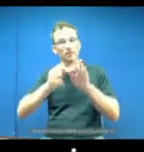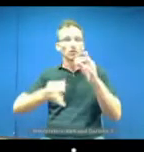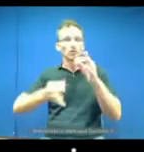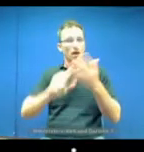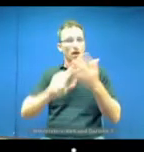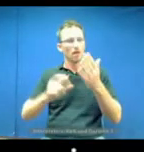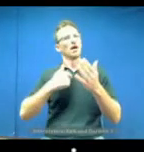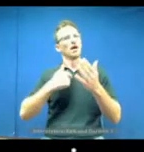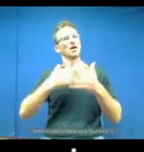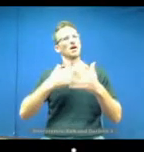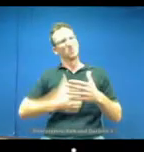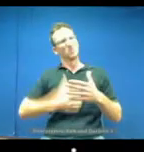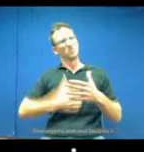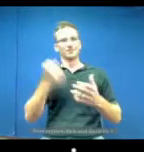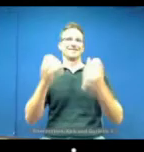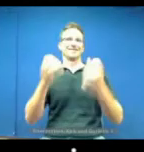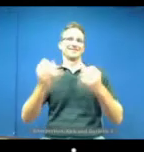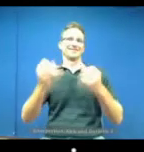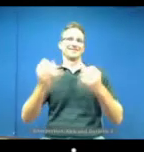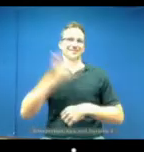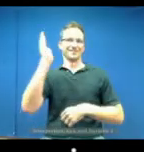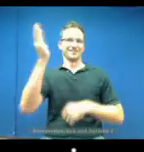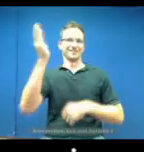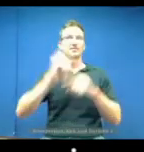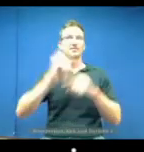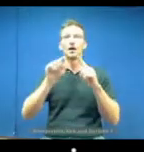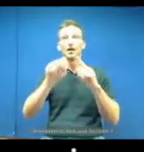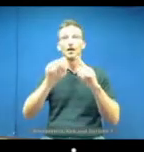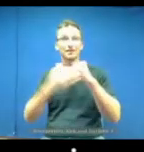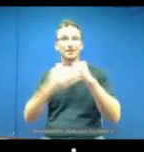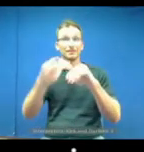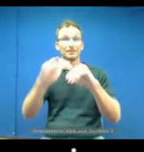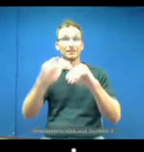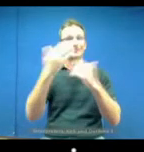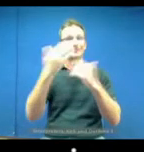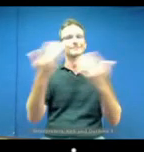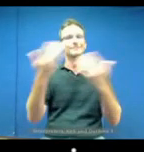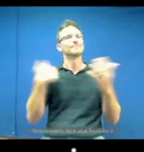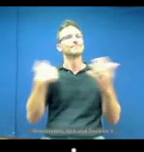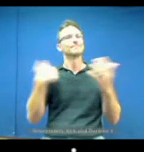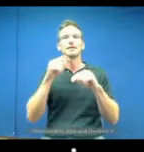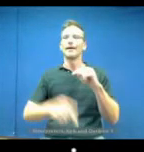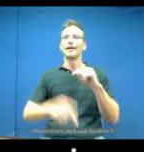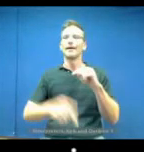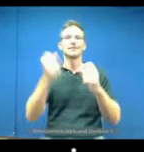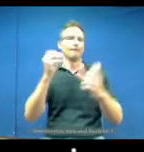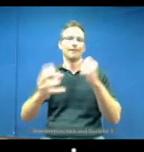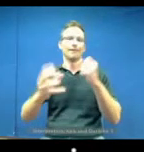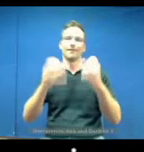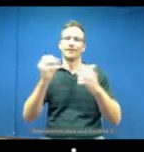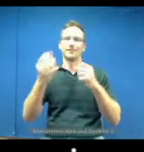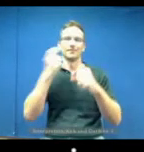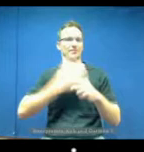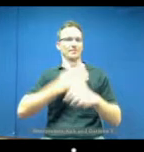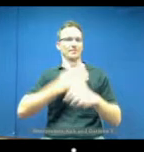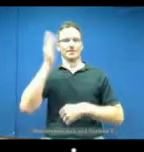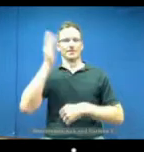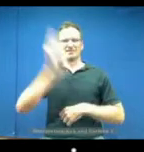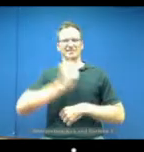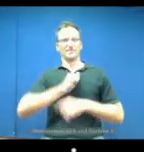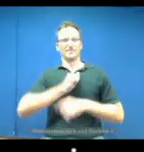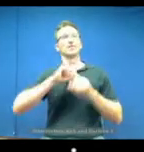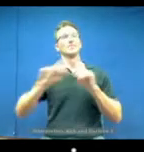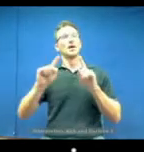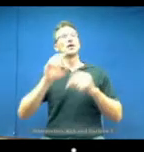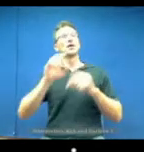and because of the technology we're unable to do that with this series, but the center is working on a different